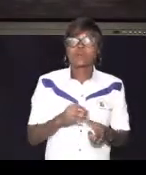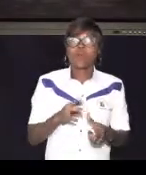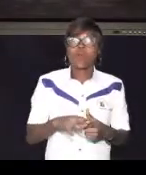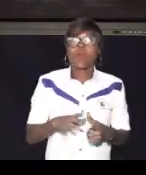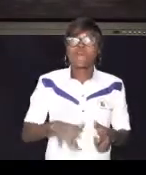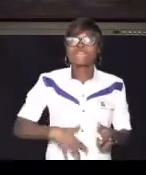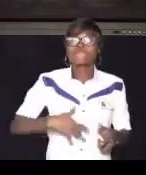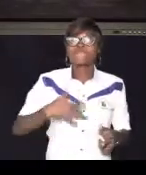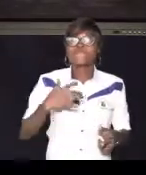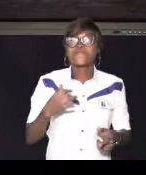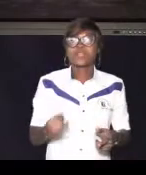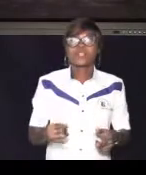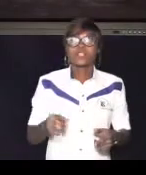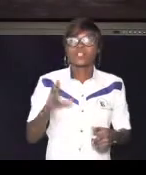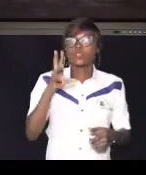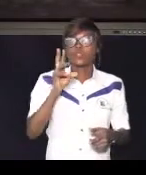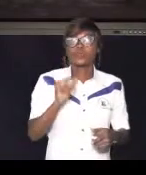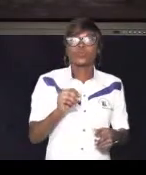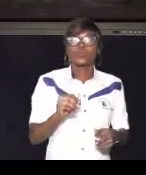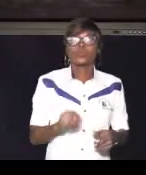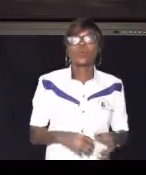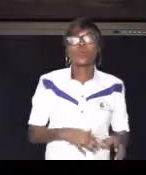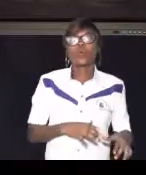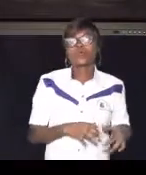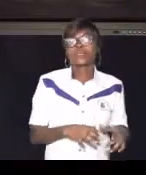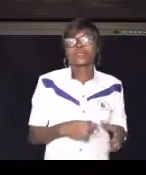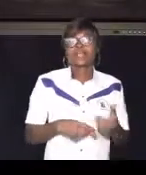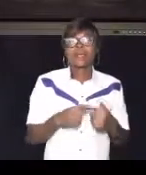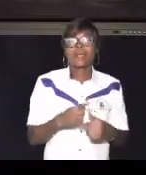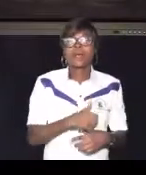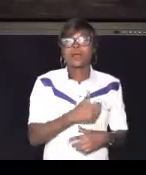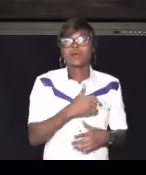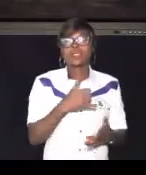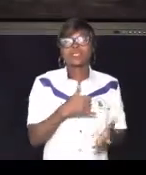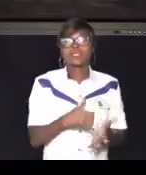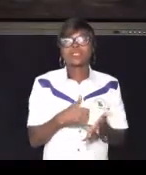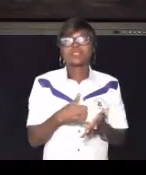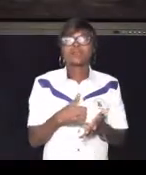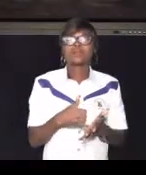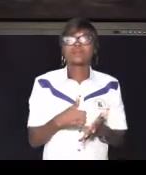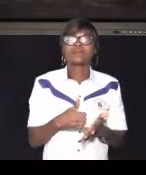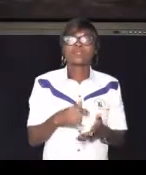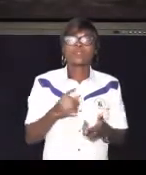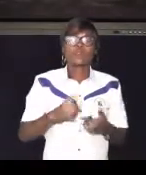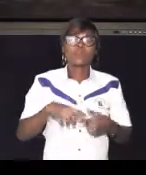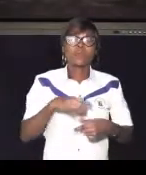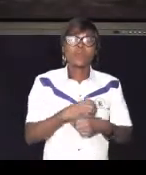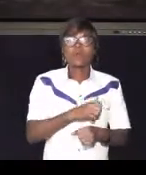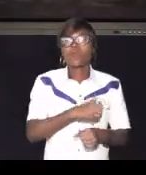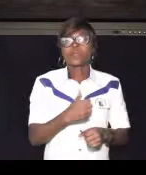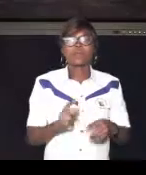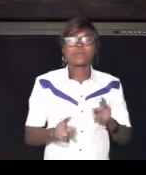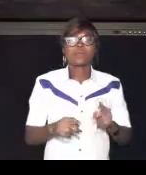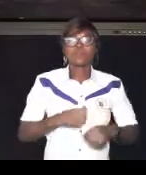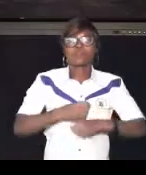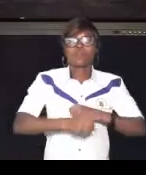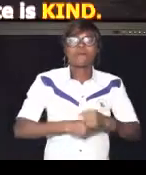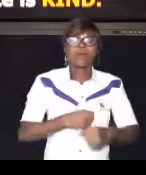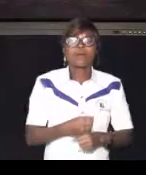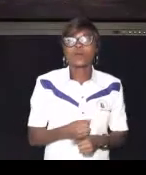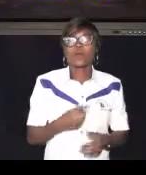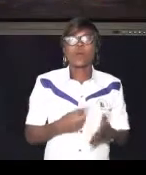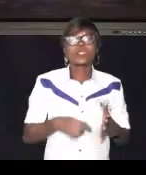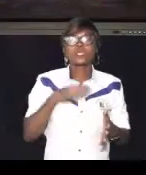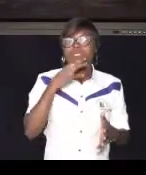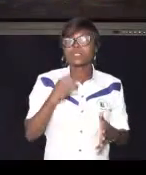causing pain or suffering to others, making other people to suffer or to feel bad. And